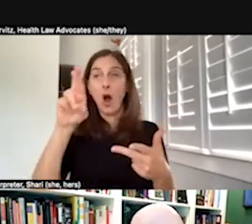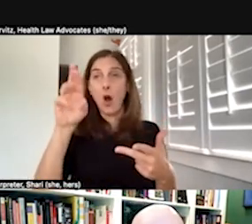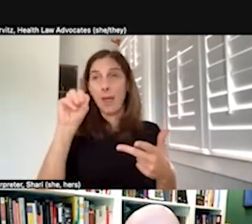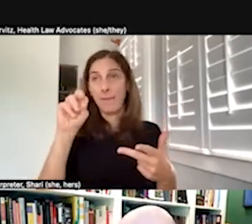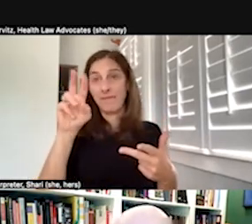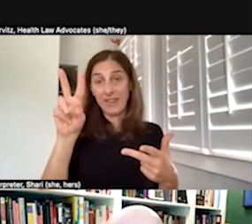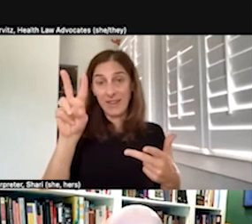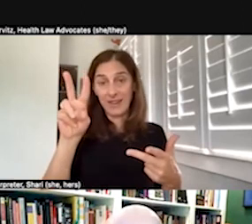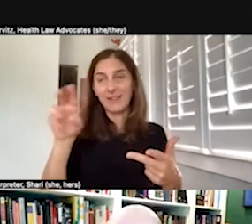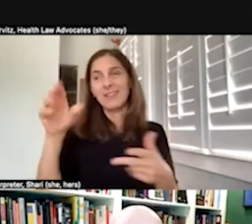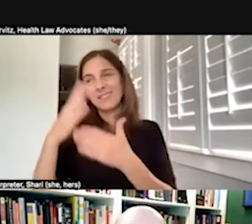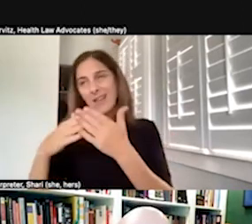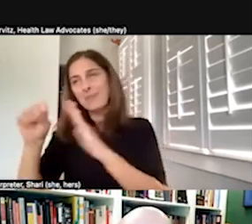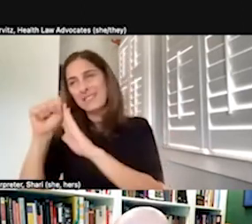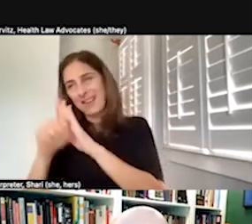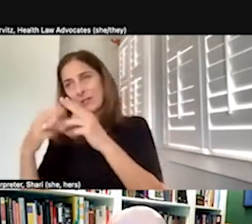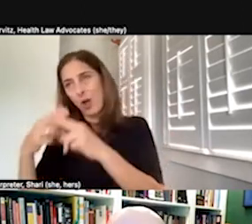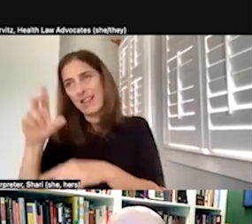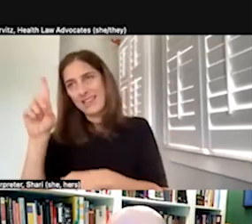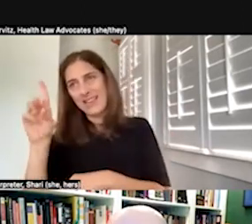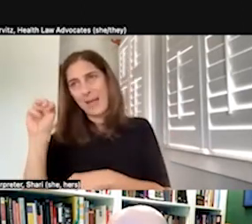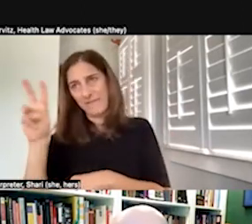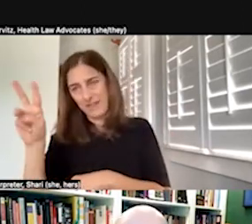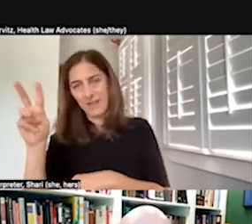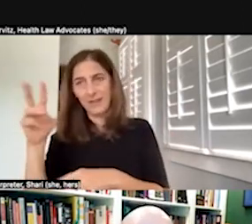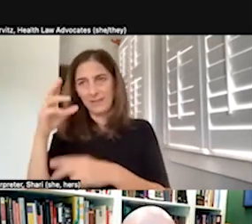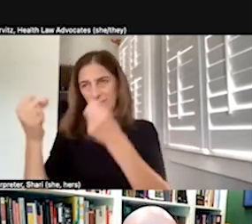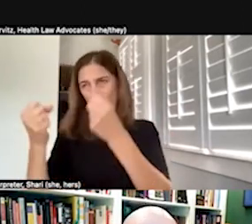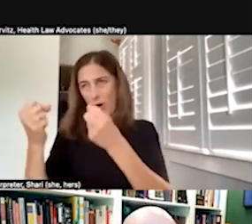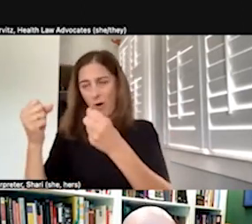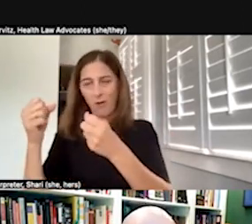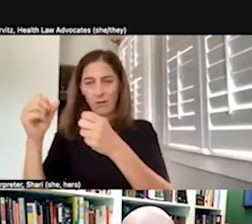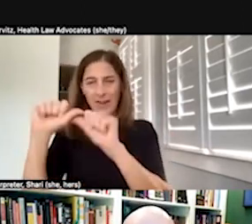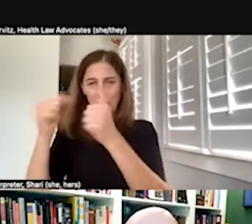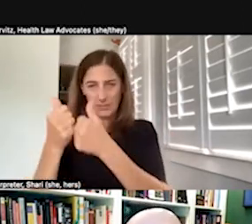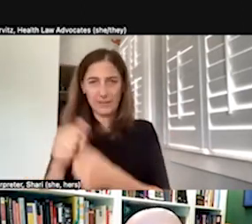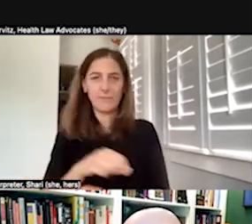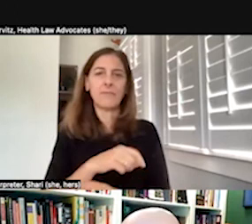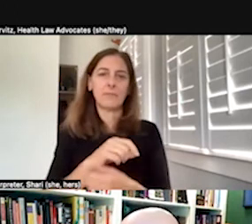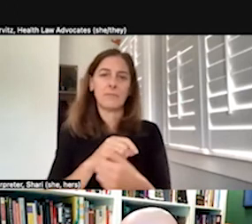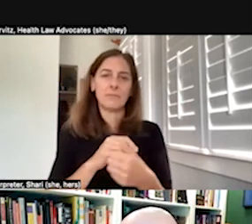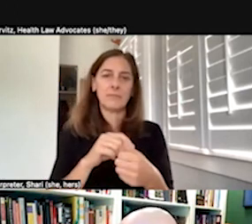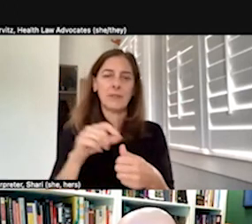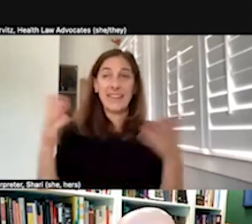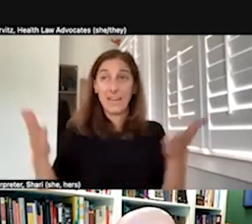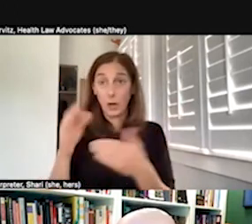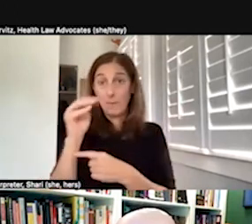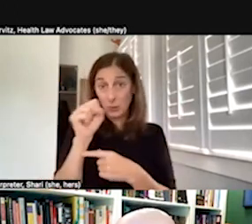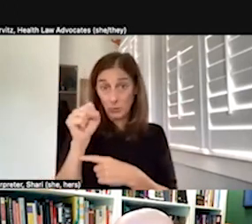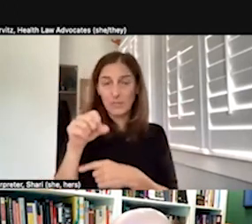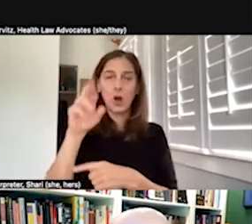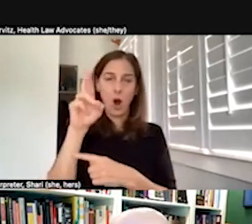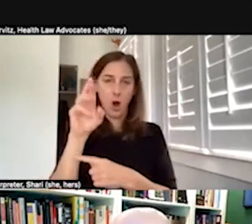states, it might be the DMV, but we're focusing on Massachusetts right now. We go to the RMV for changing a name on a state ID or